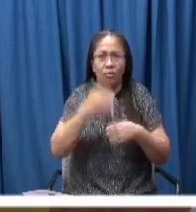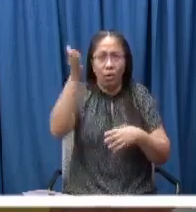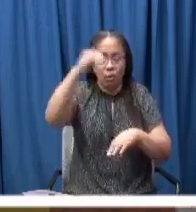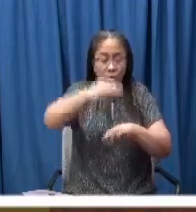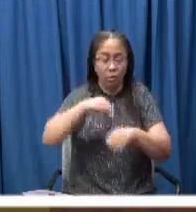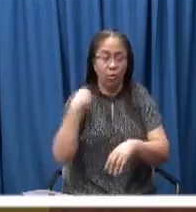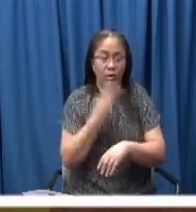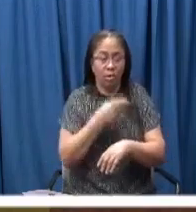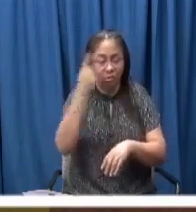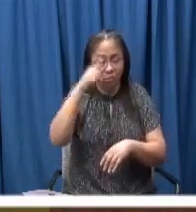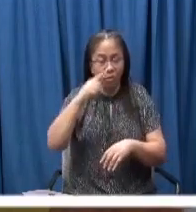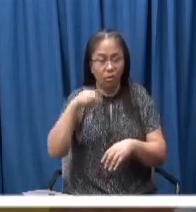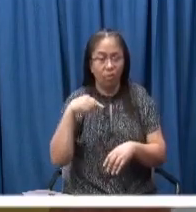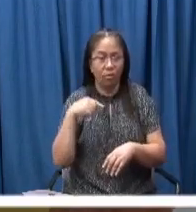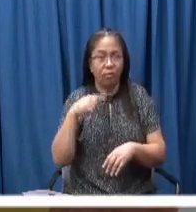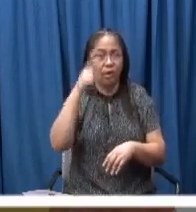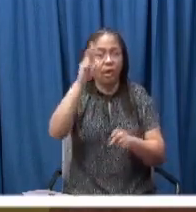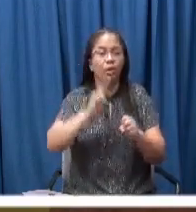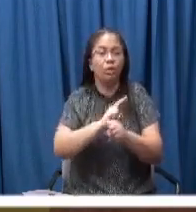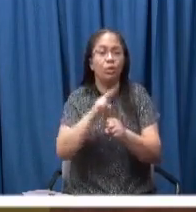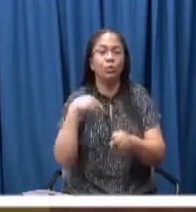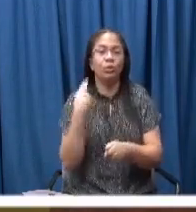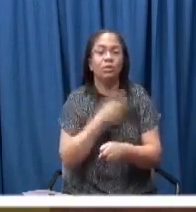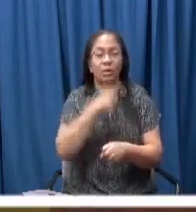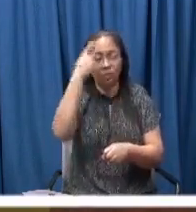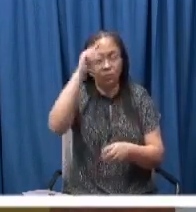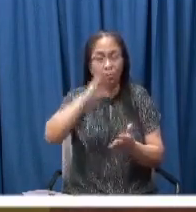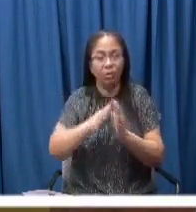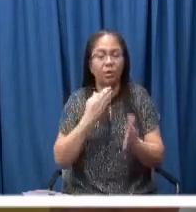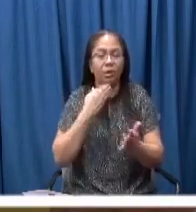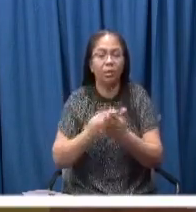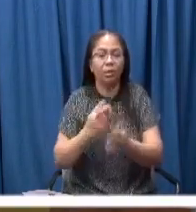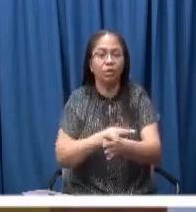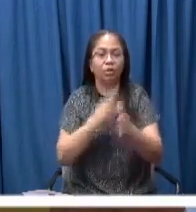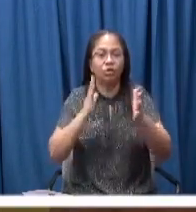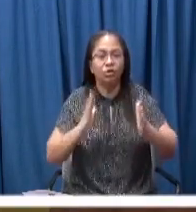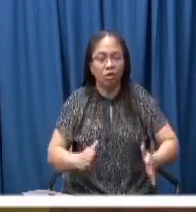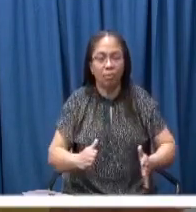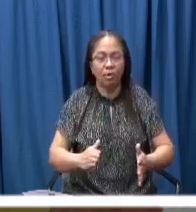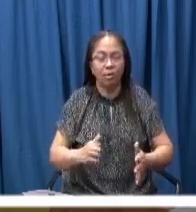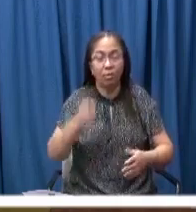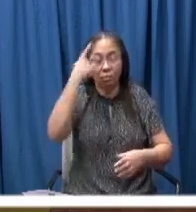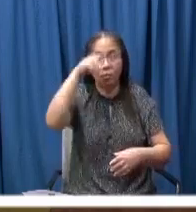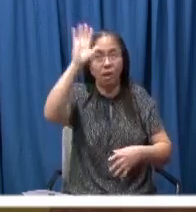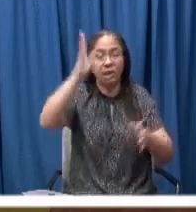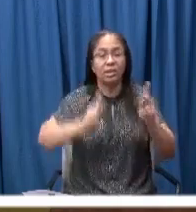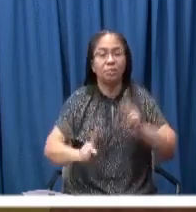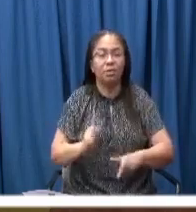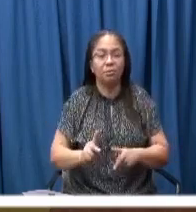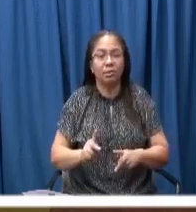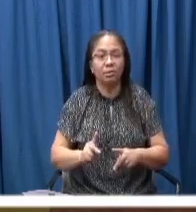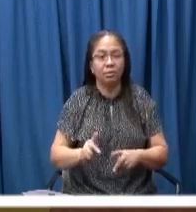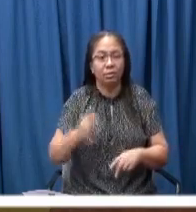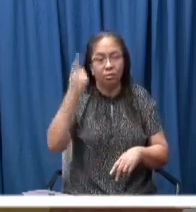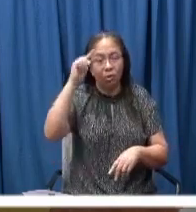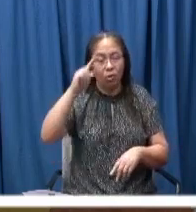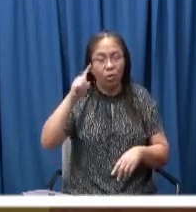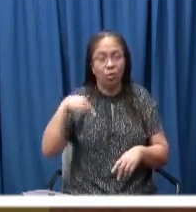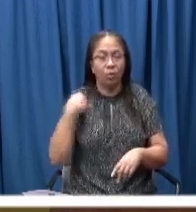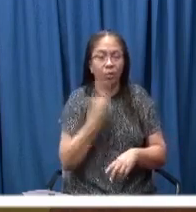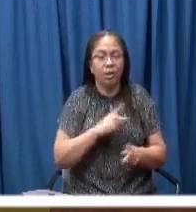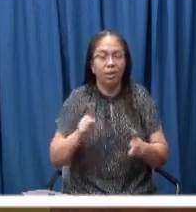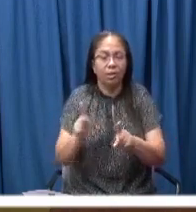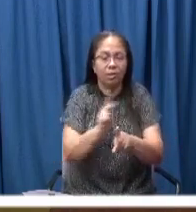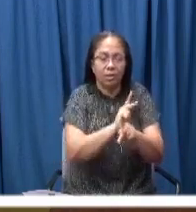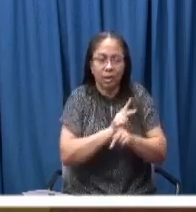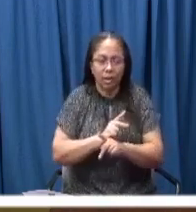can use us to be good shepherds to all of his people, to ensure that his people are receiving the care that they need in this